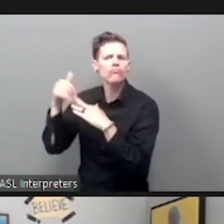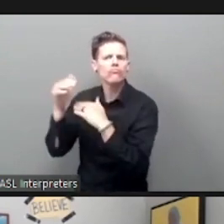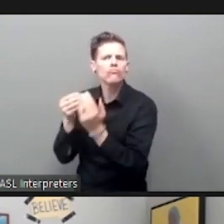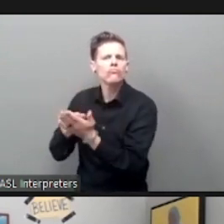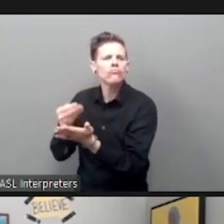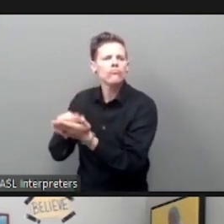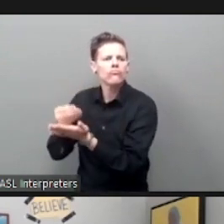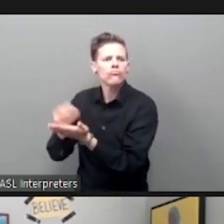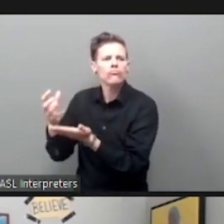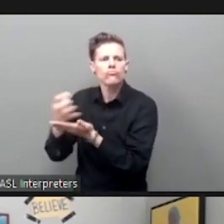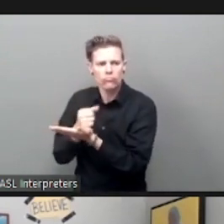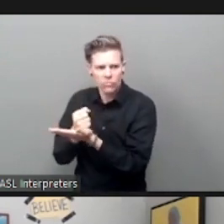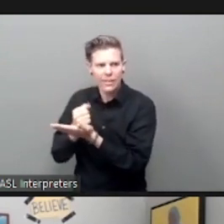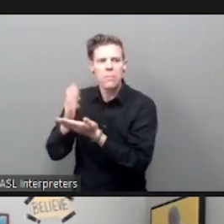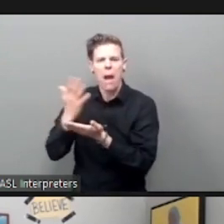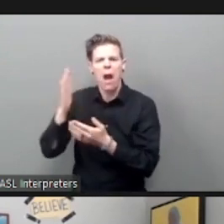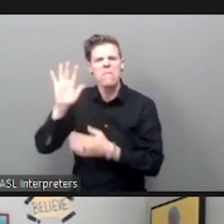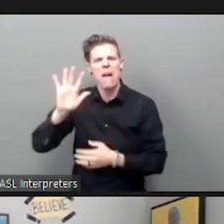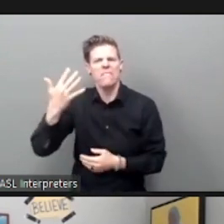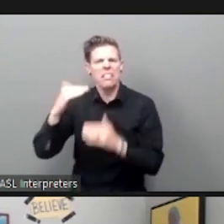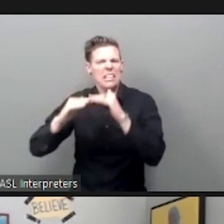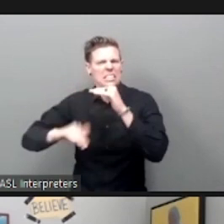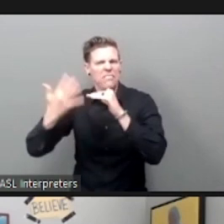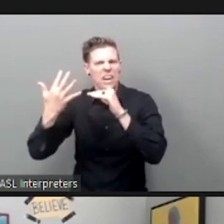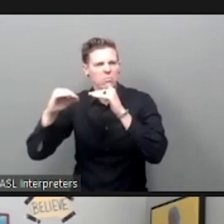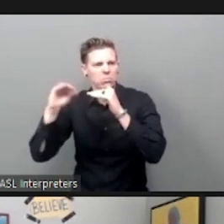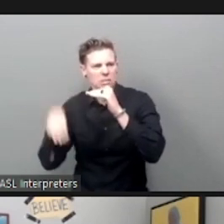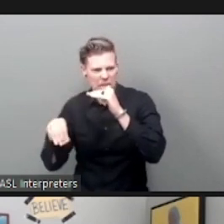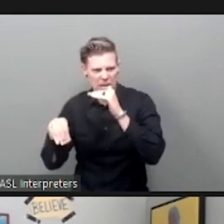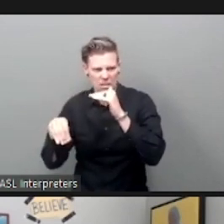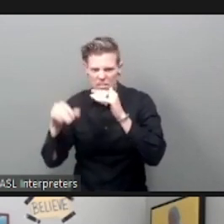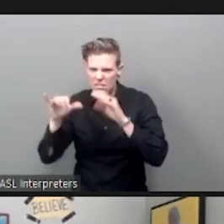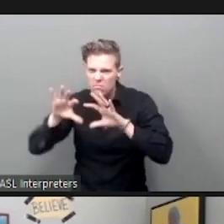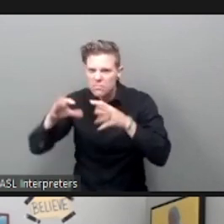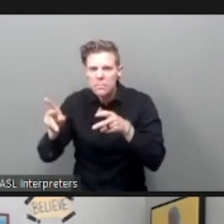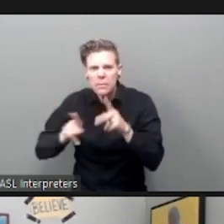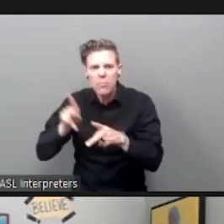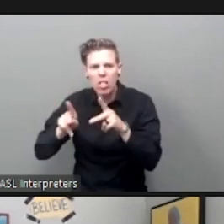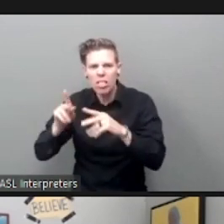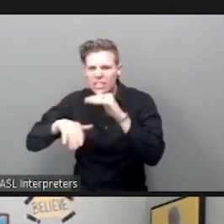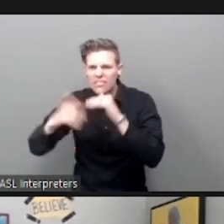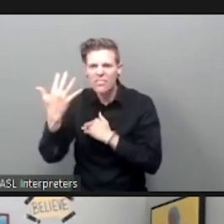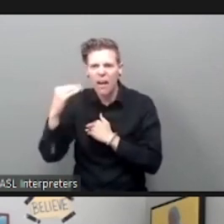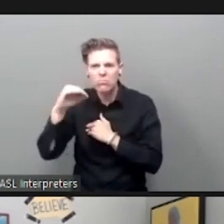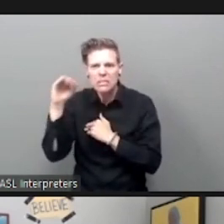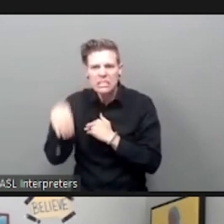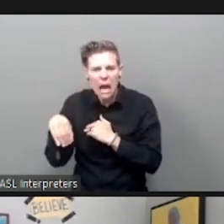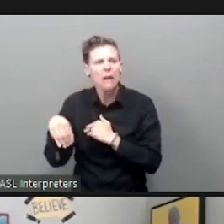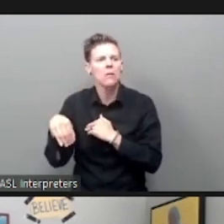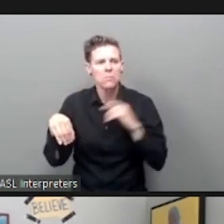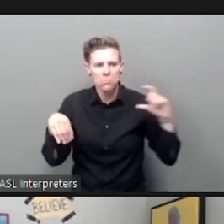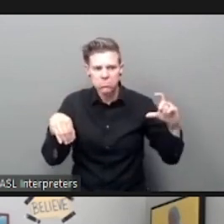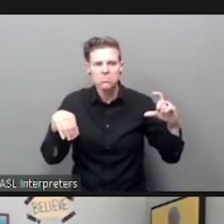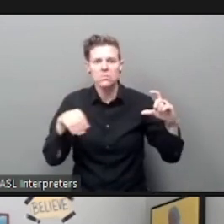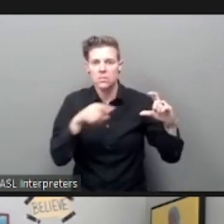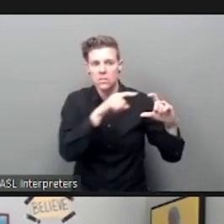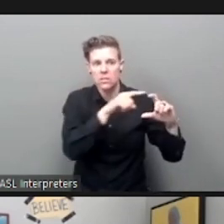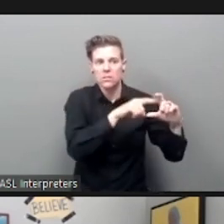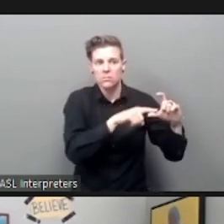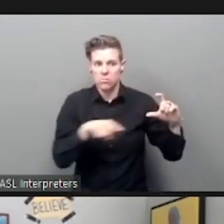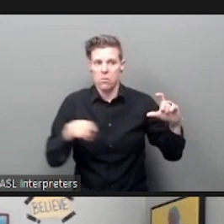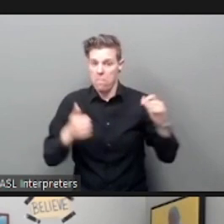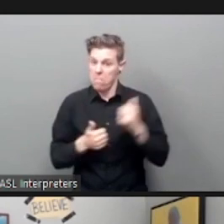the neighborhood, if you will, in that large neighborhood are below the federal poverty limit versus people